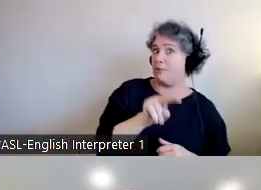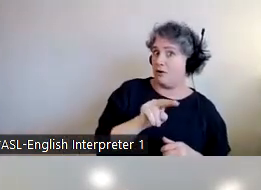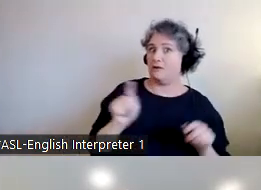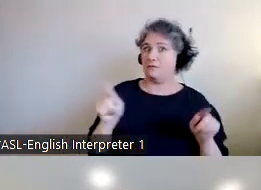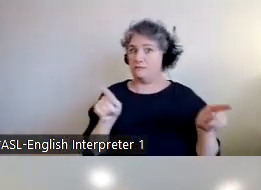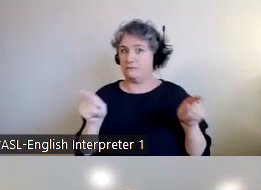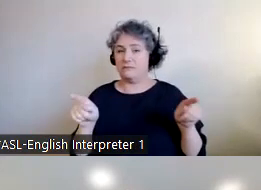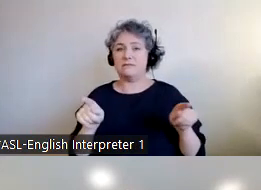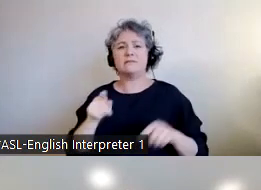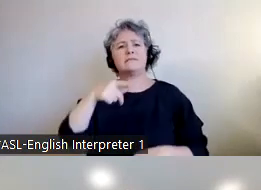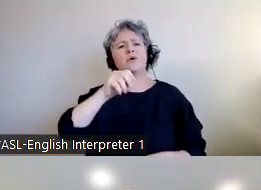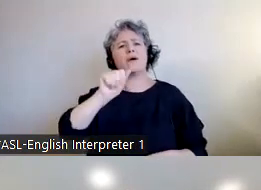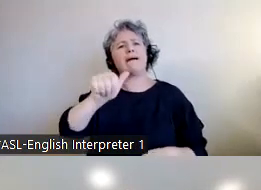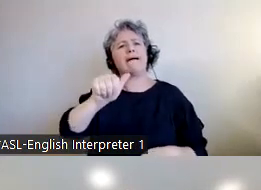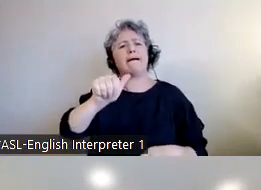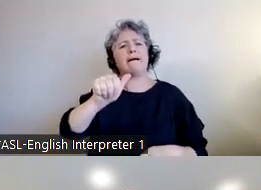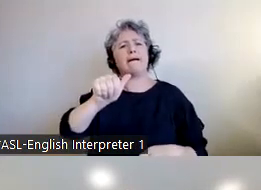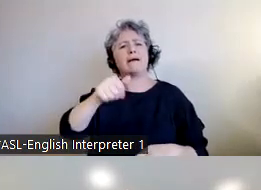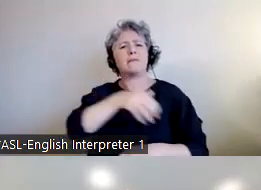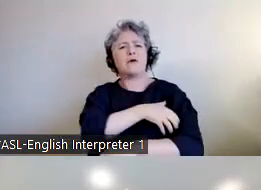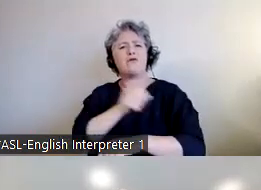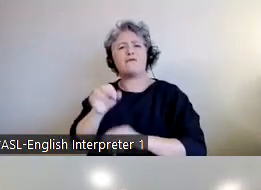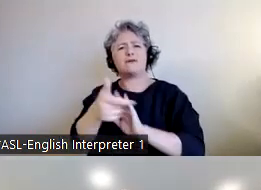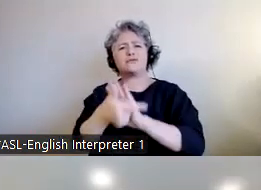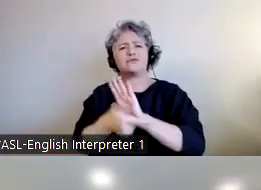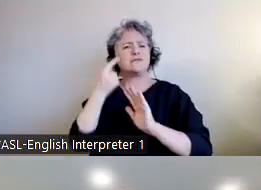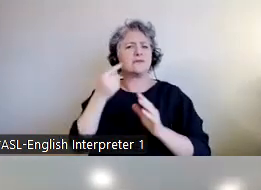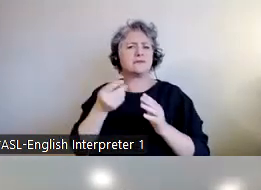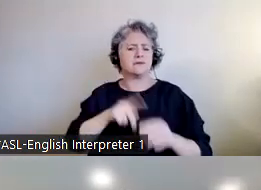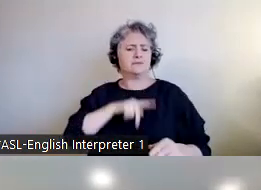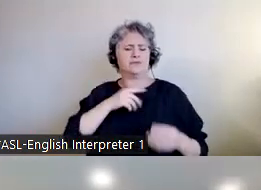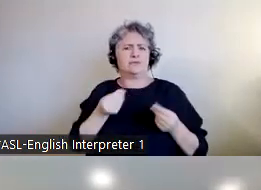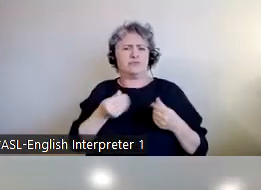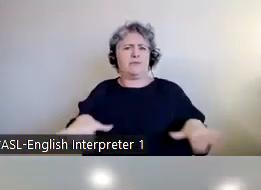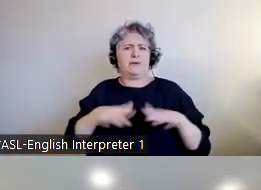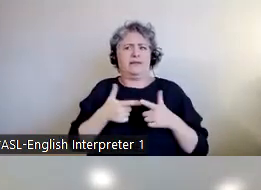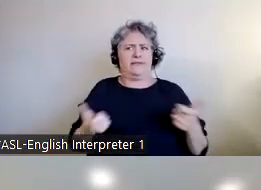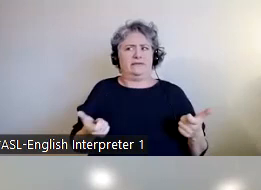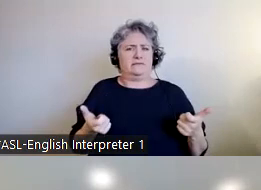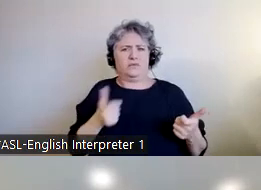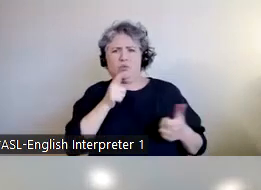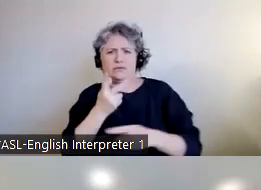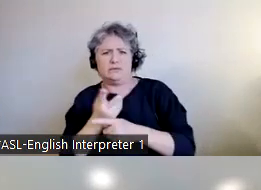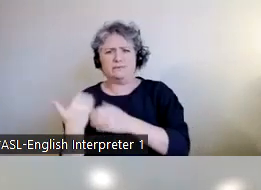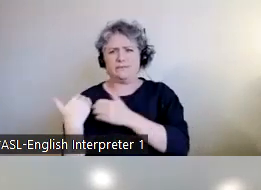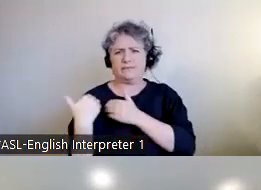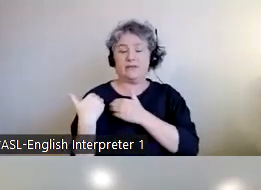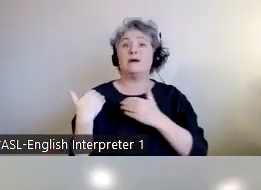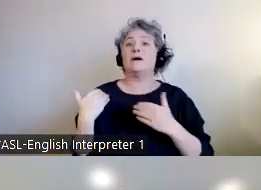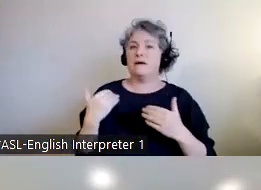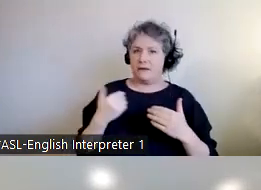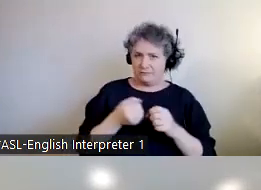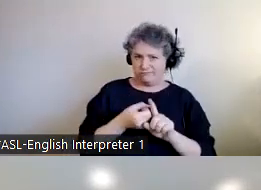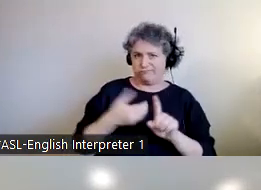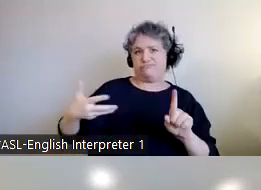attorney for personal property, but now we thought we would expand some of the work that we are doing on our end around